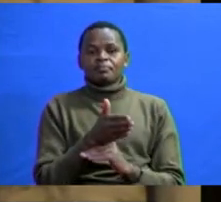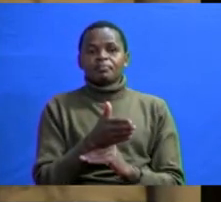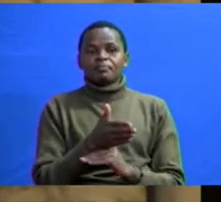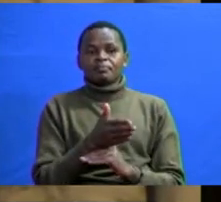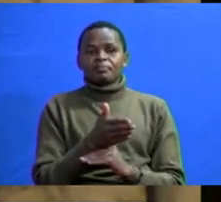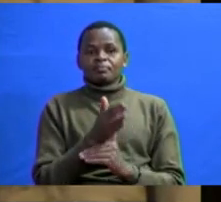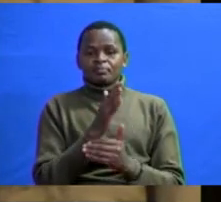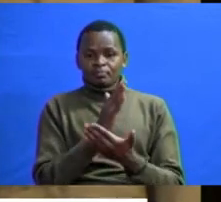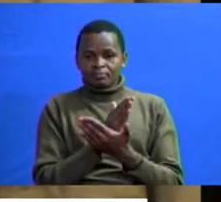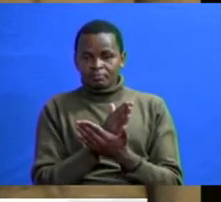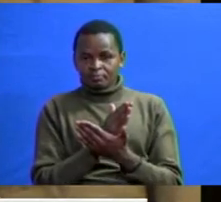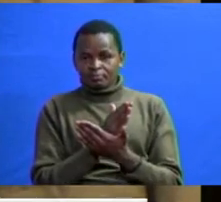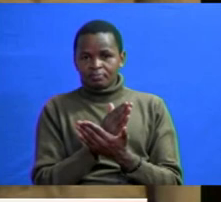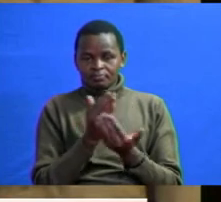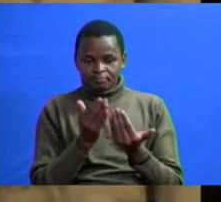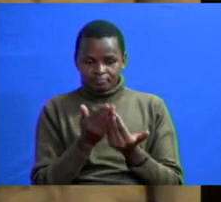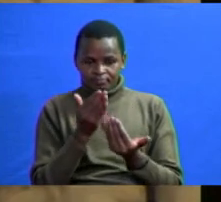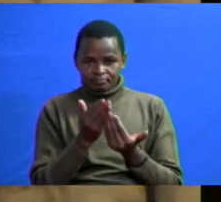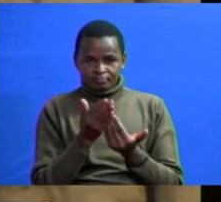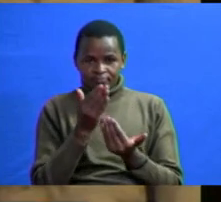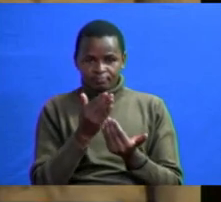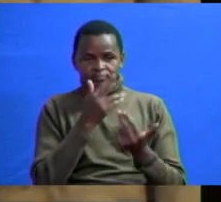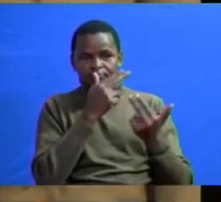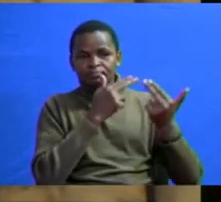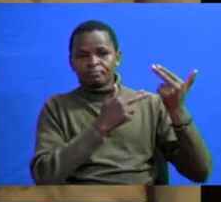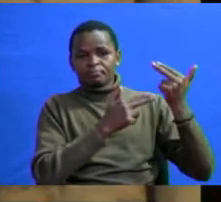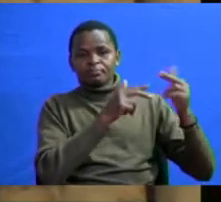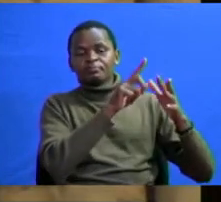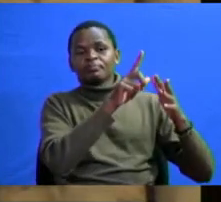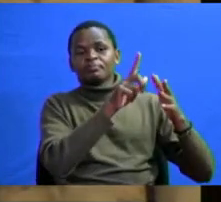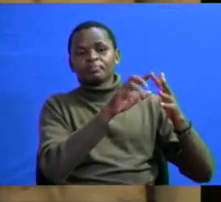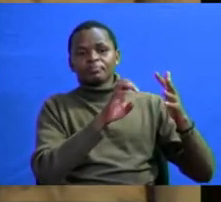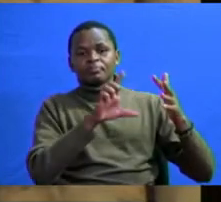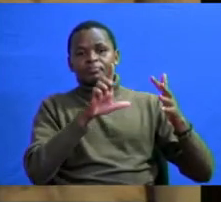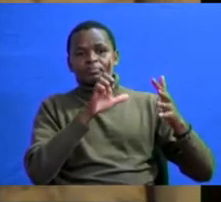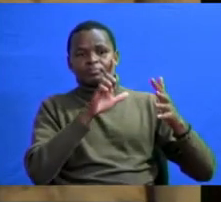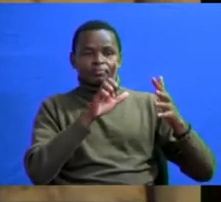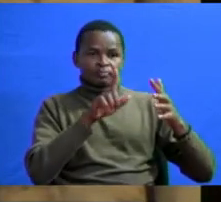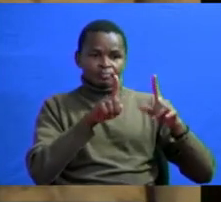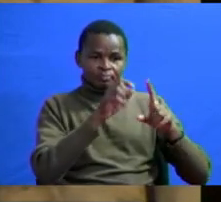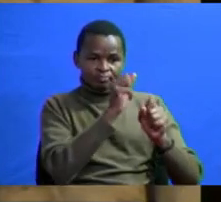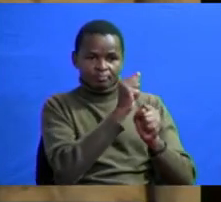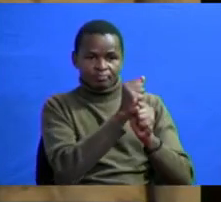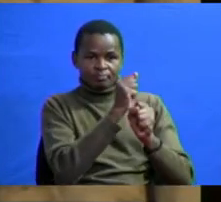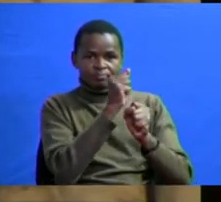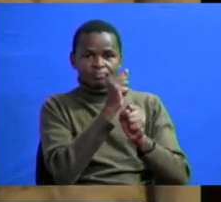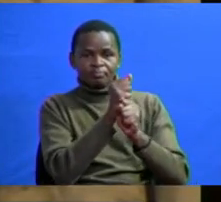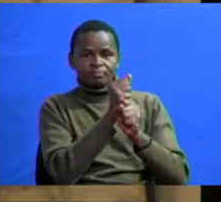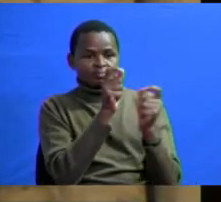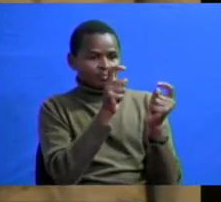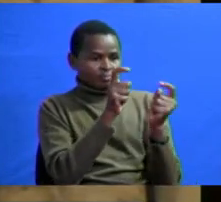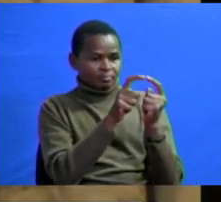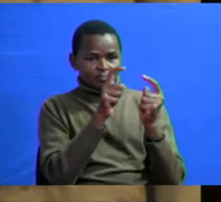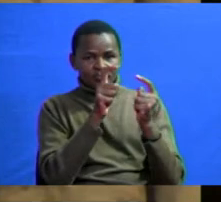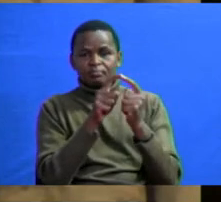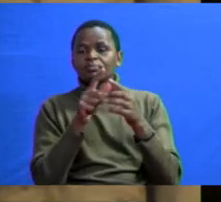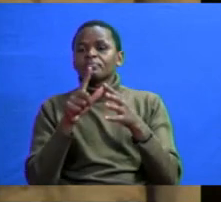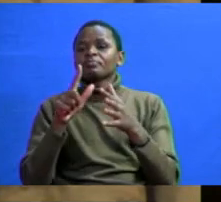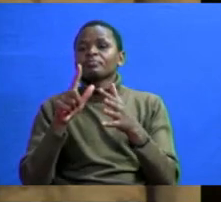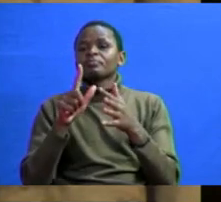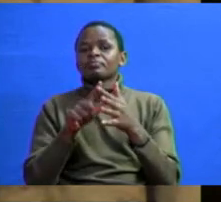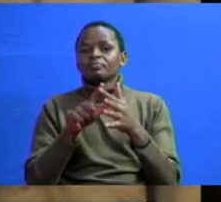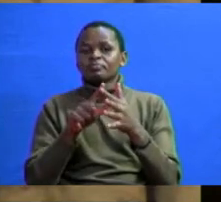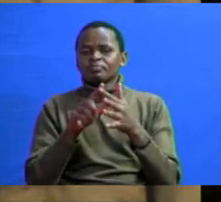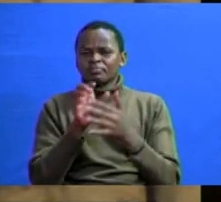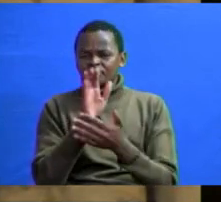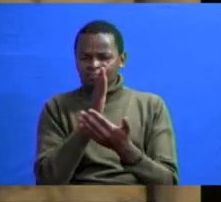thorough clinical history, as we call it, then I will run also those tests and then be able to